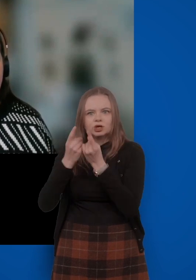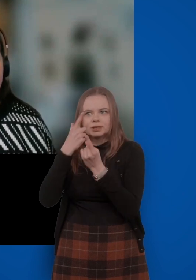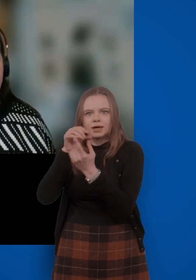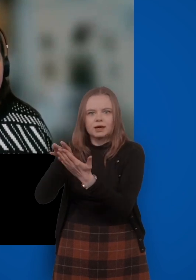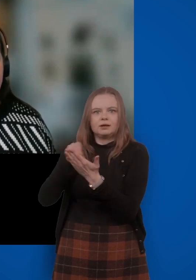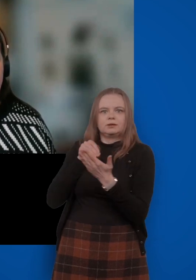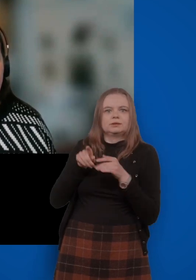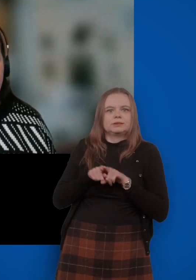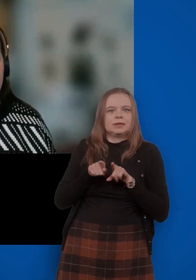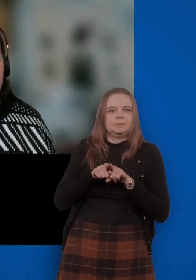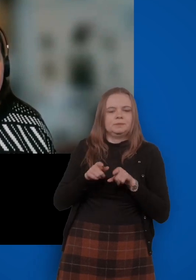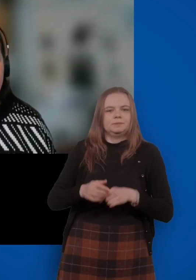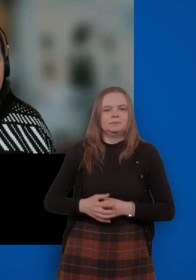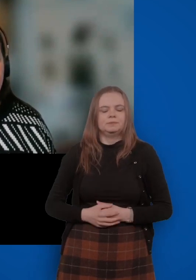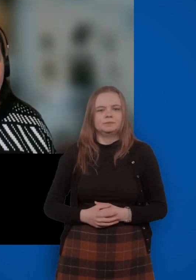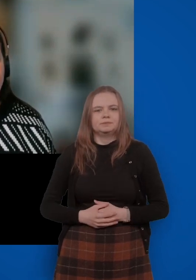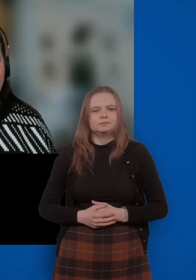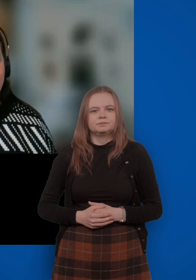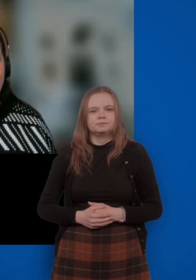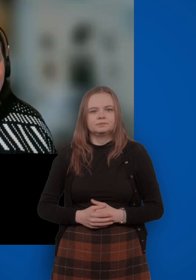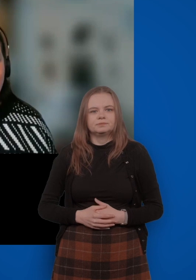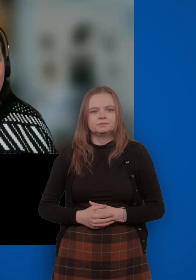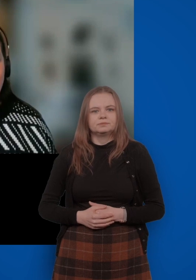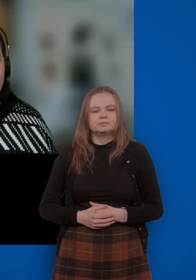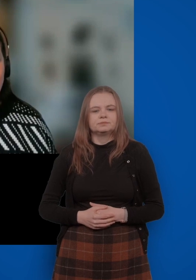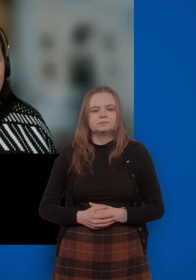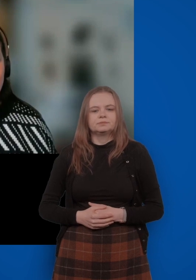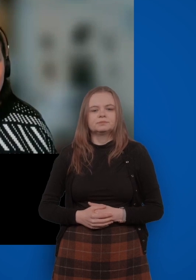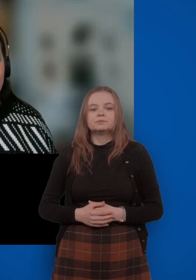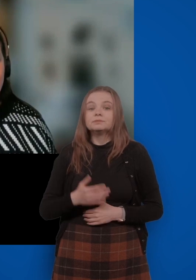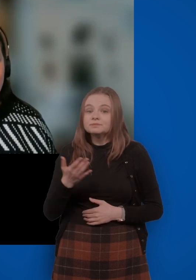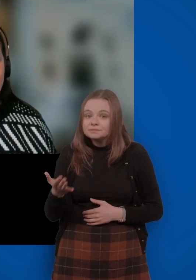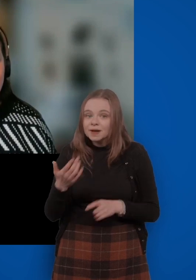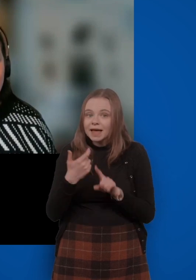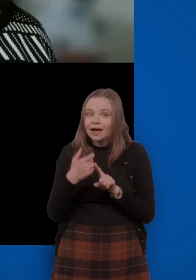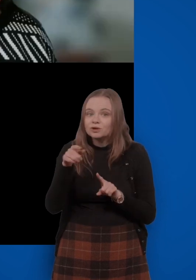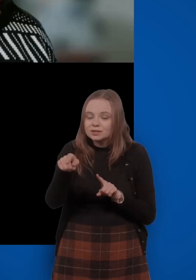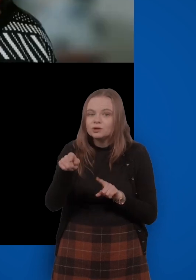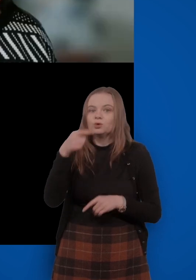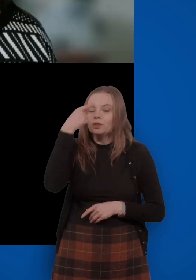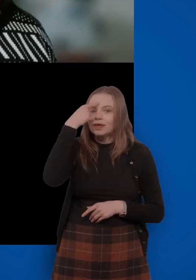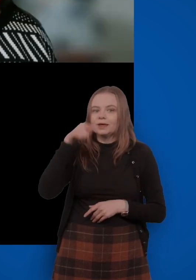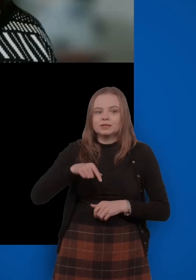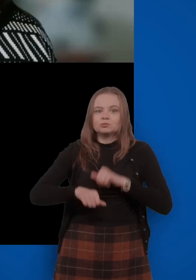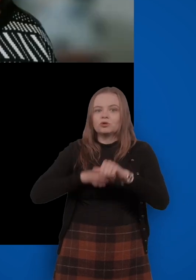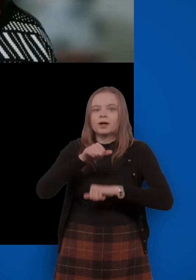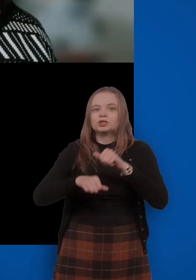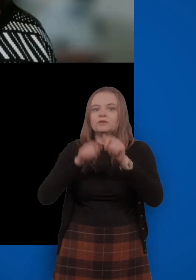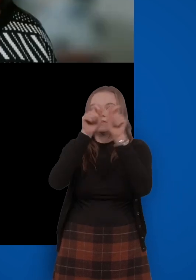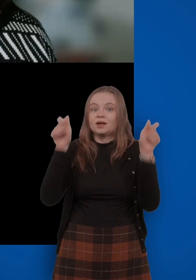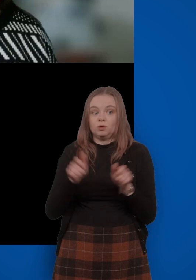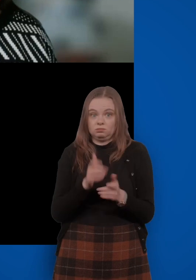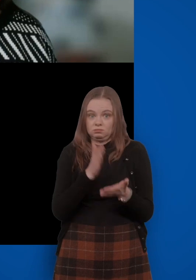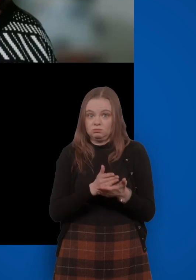in the way they operate. You might know more. Karen, do you think that the progression framework is a useful